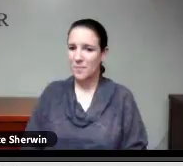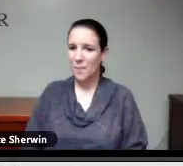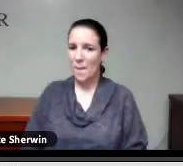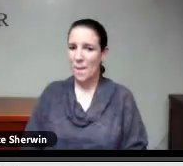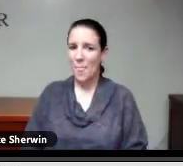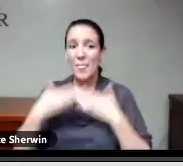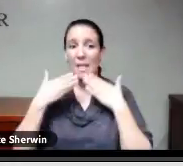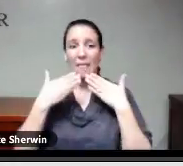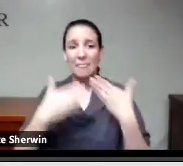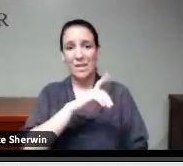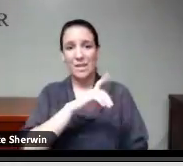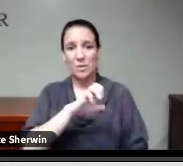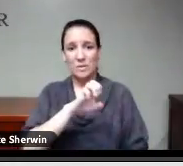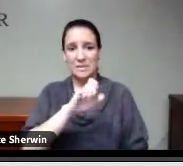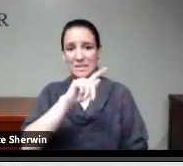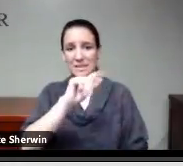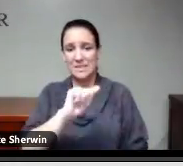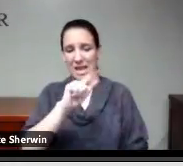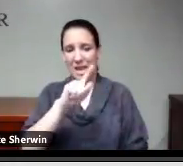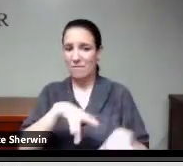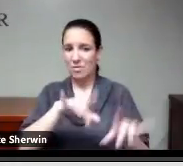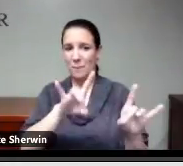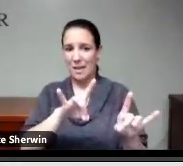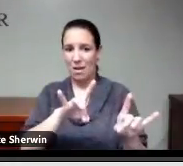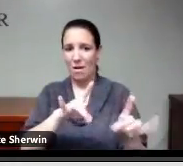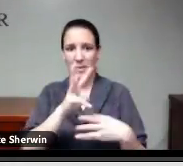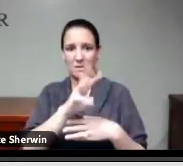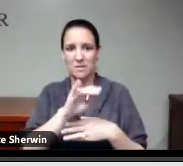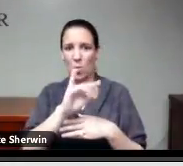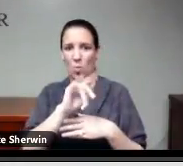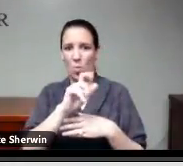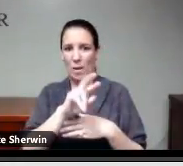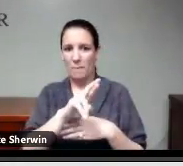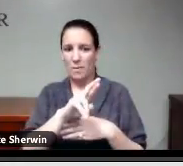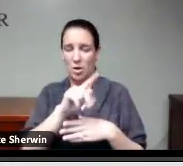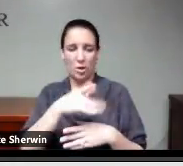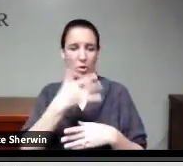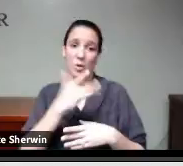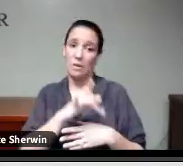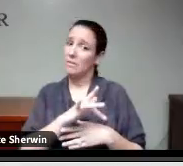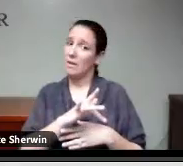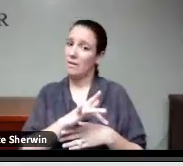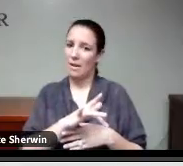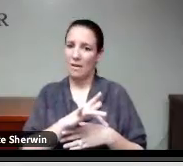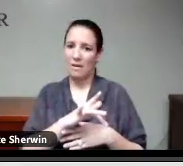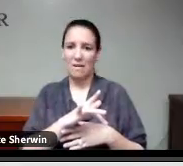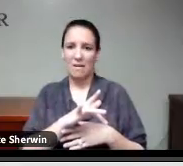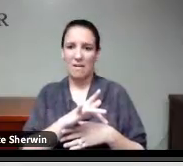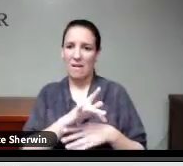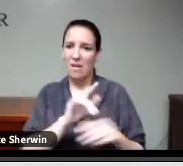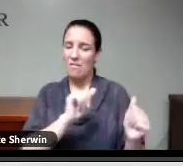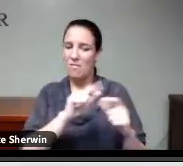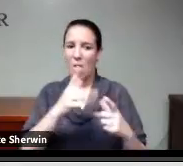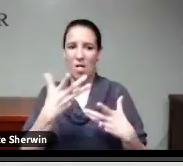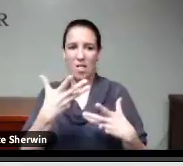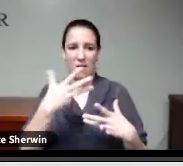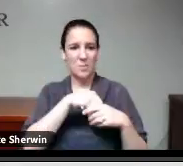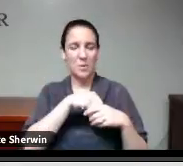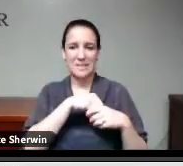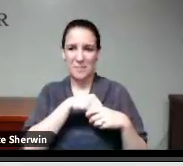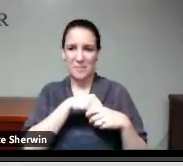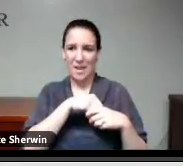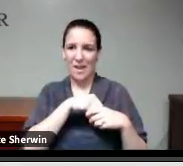picking up this webinar and doing a great job. We were very lucky to have been able to participate in this learning opportunity. Some